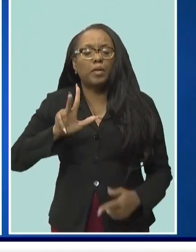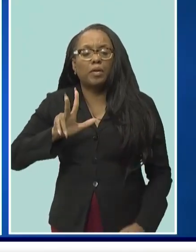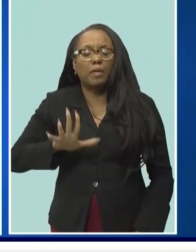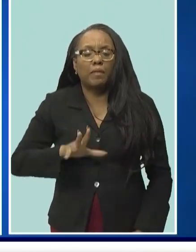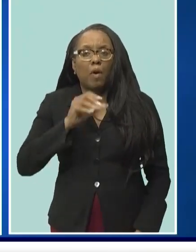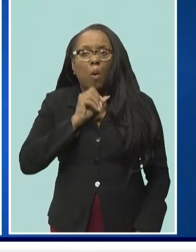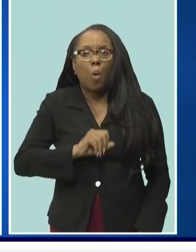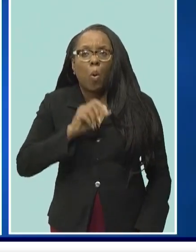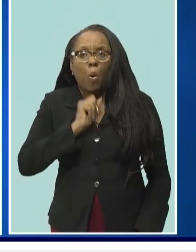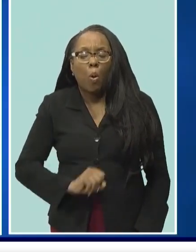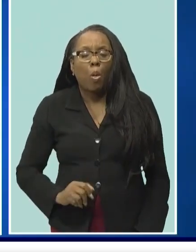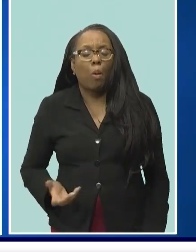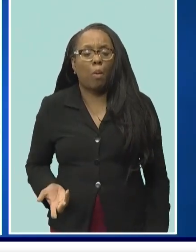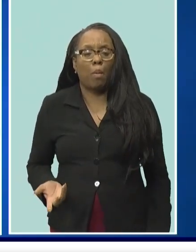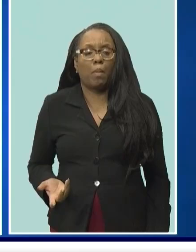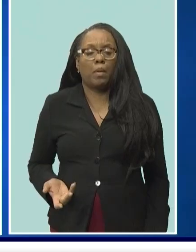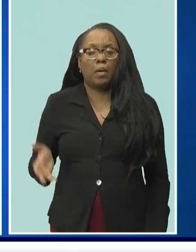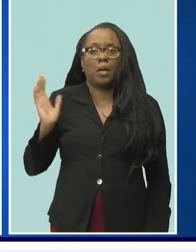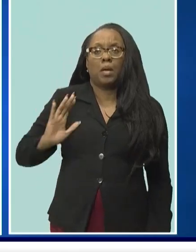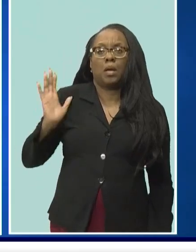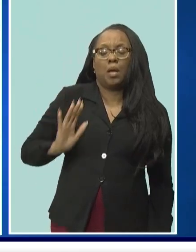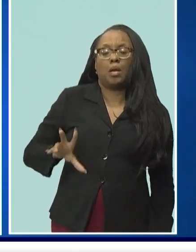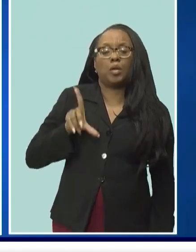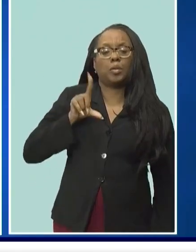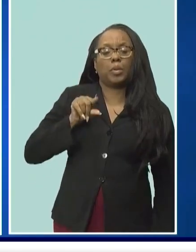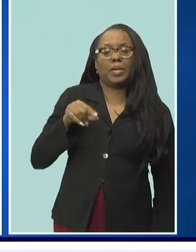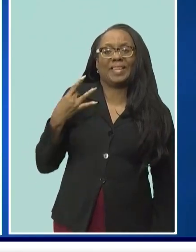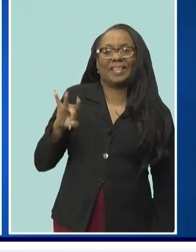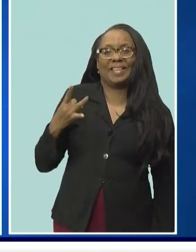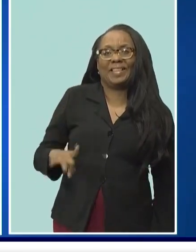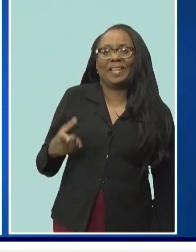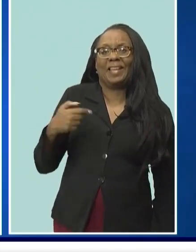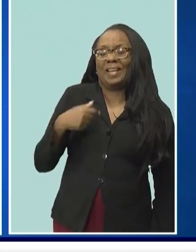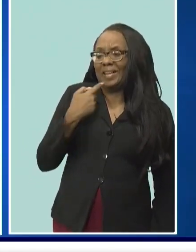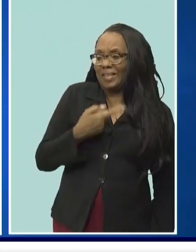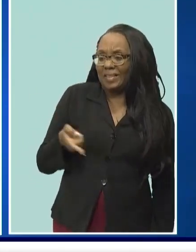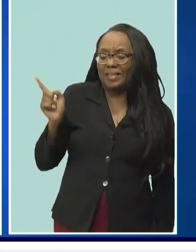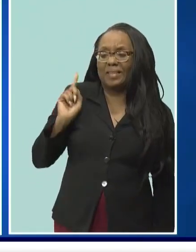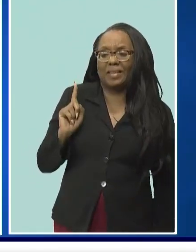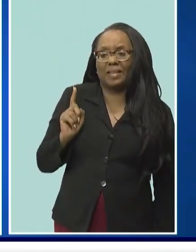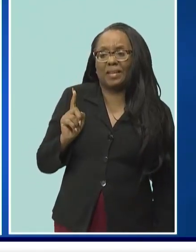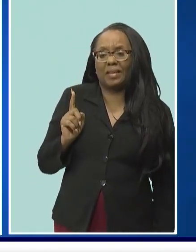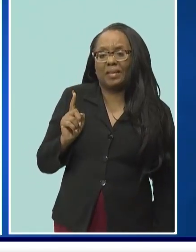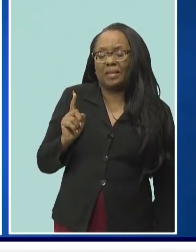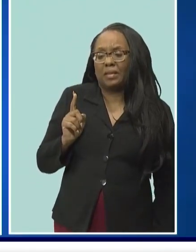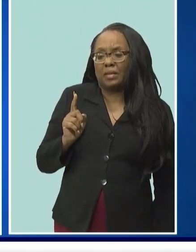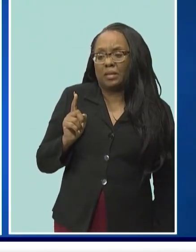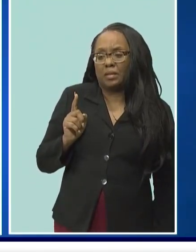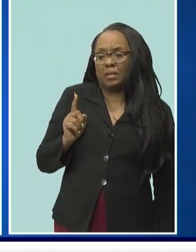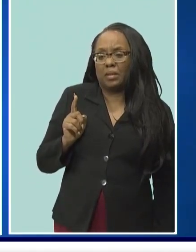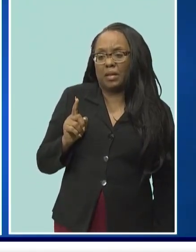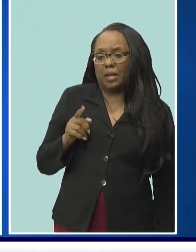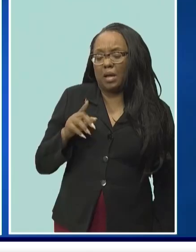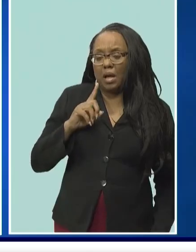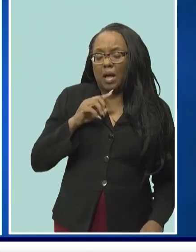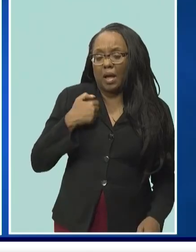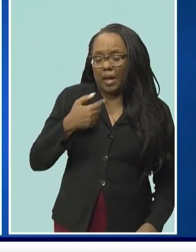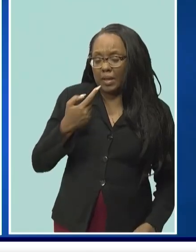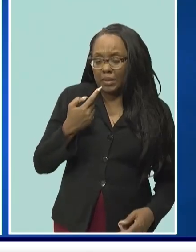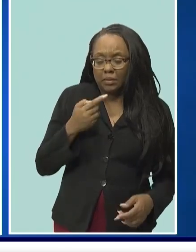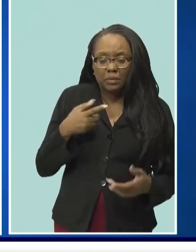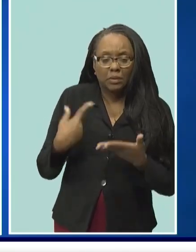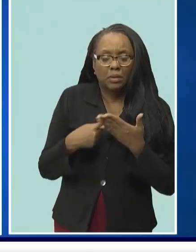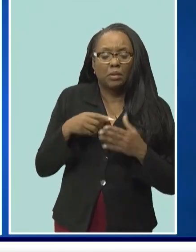I made that statement in 2018, those people would have been between the ages